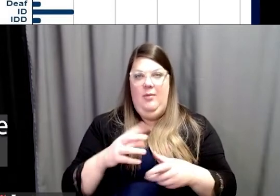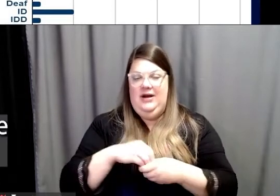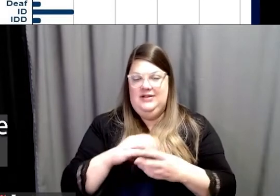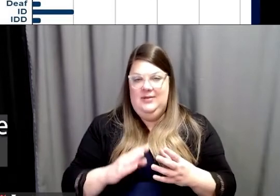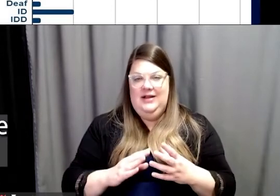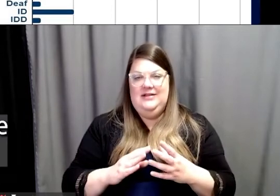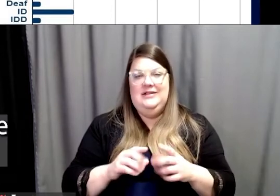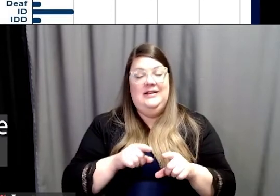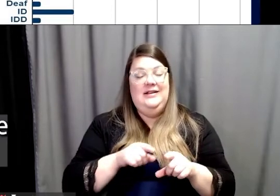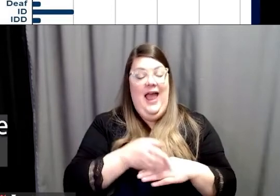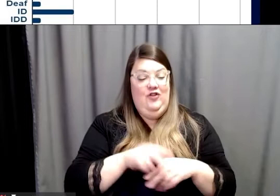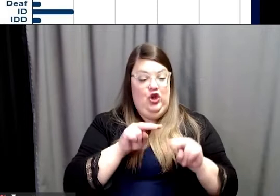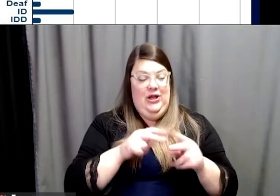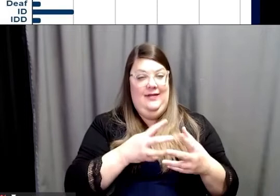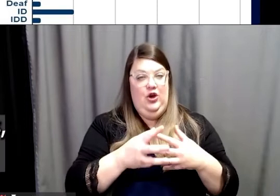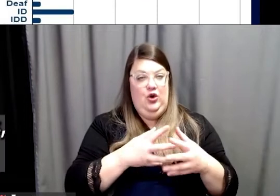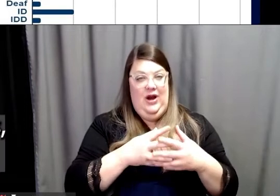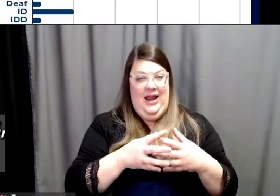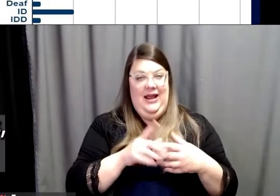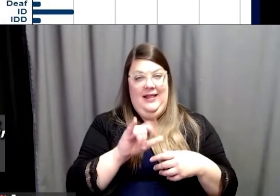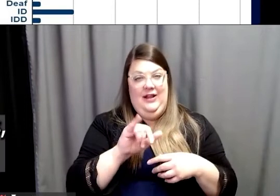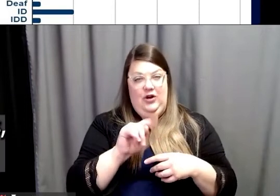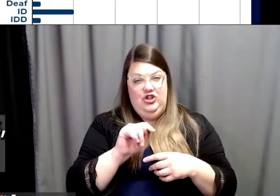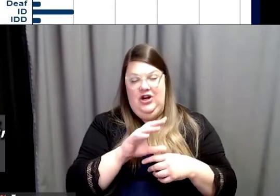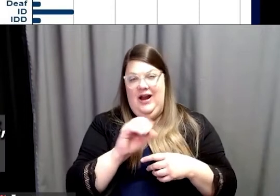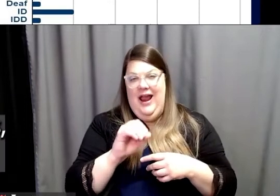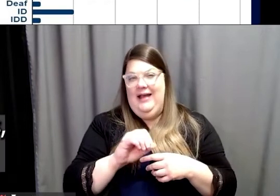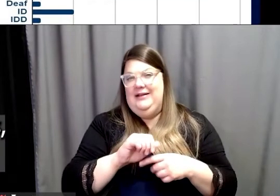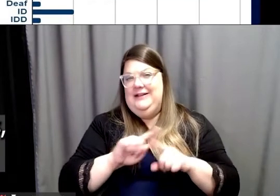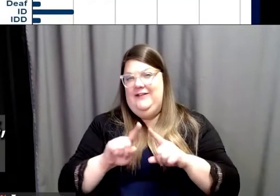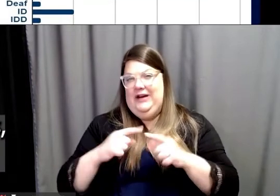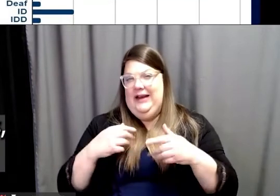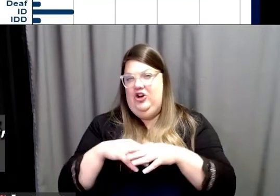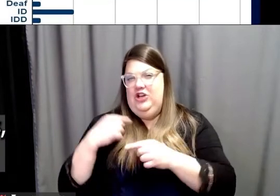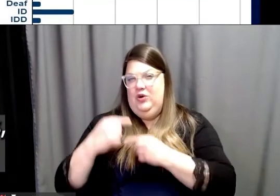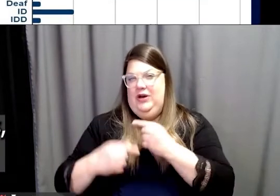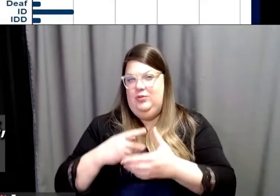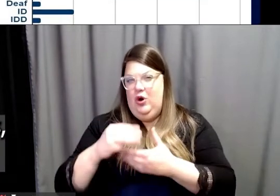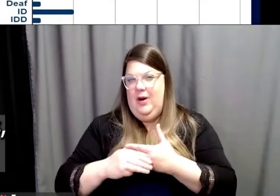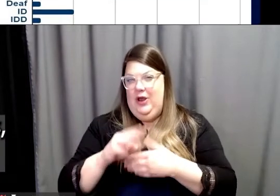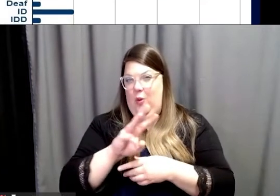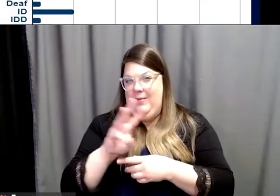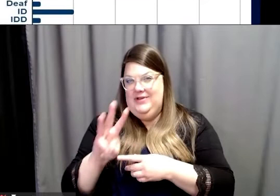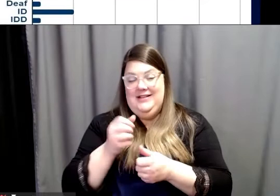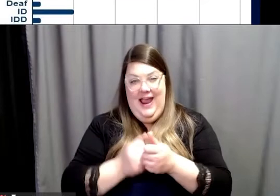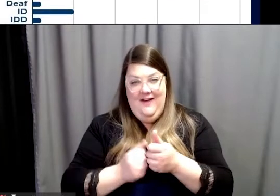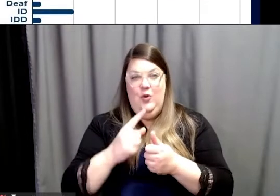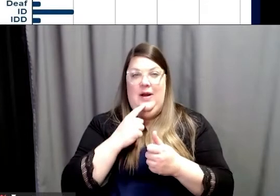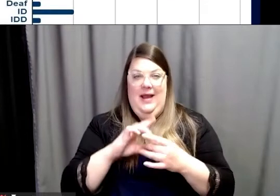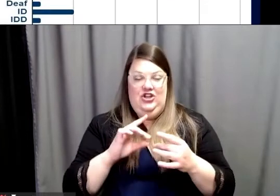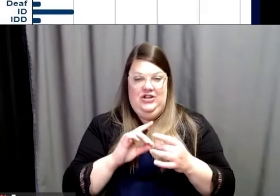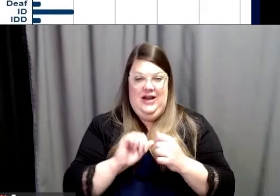at the gray literature and different intergenerational programming websites, everybody mentioned